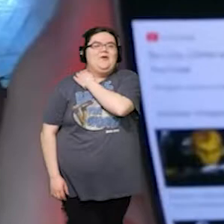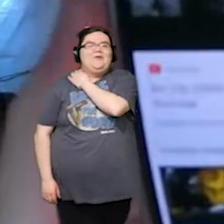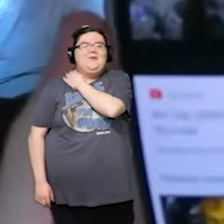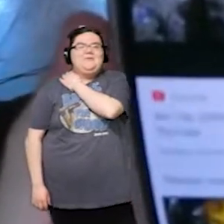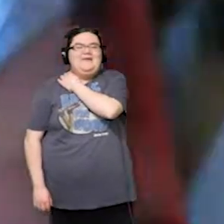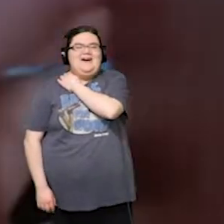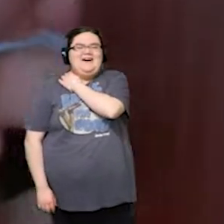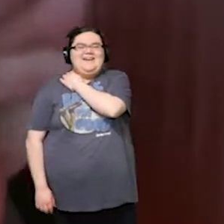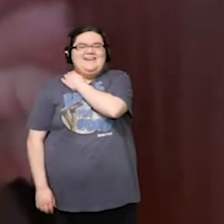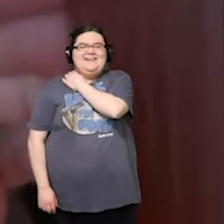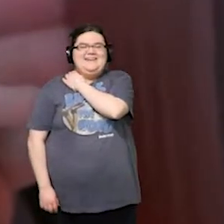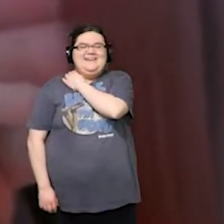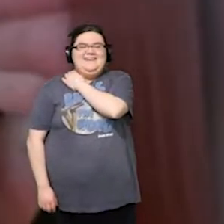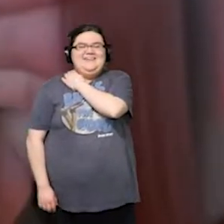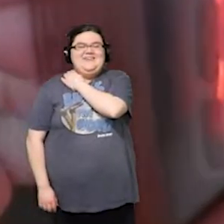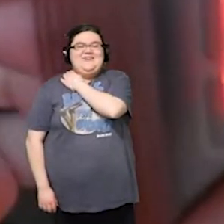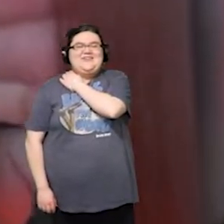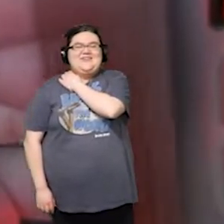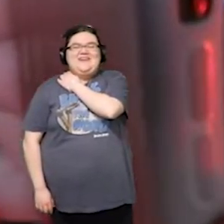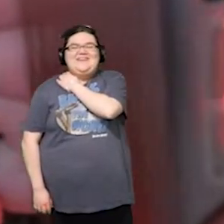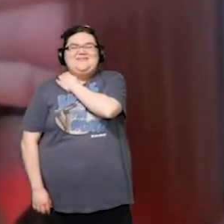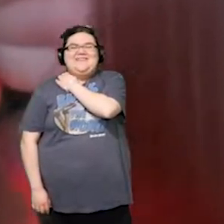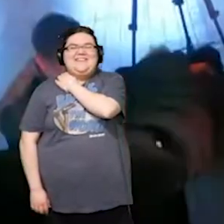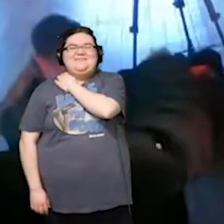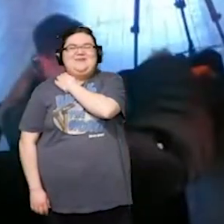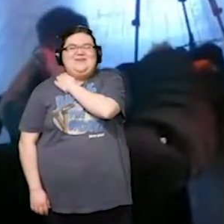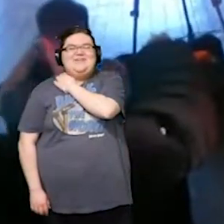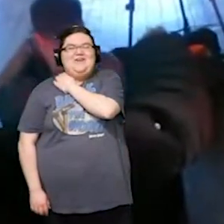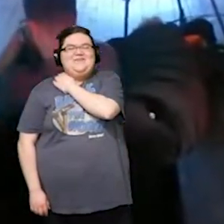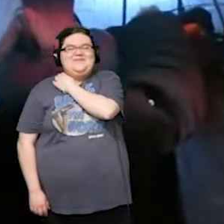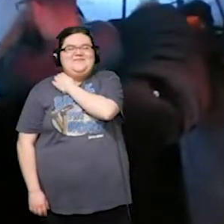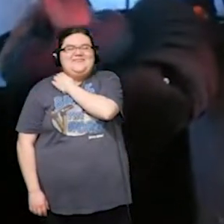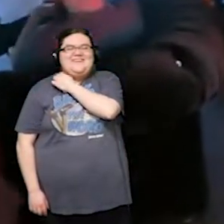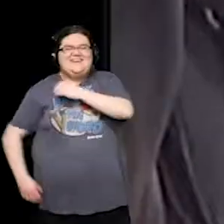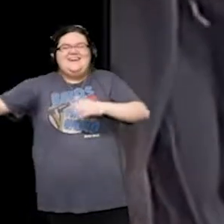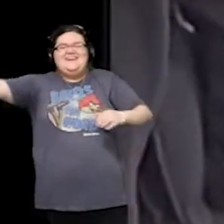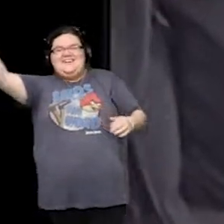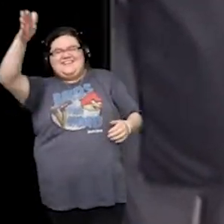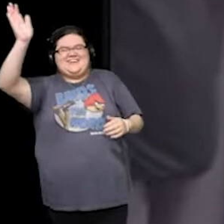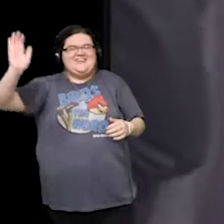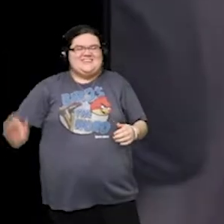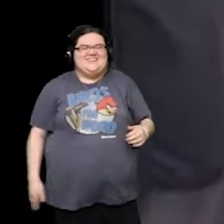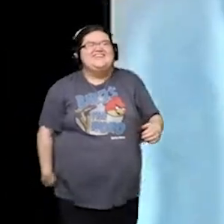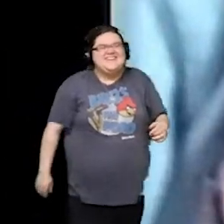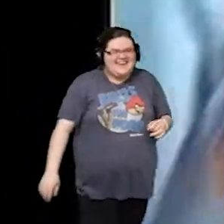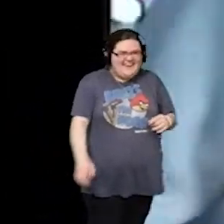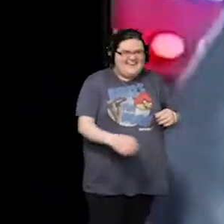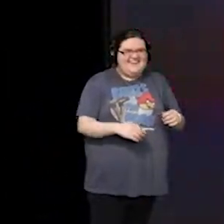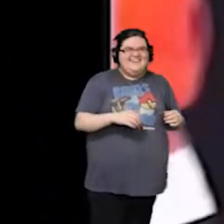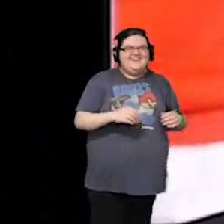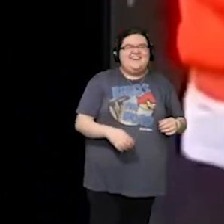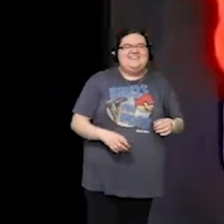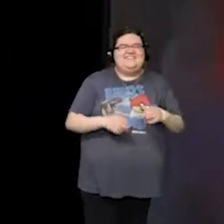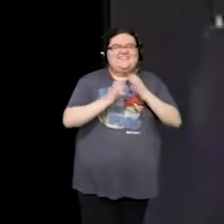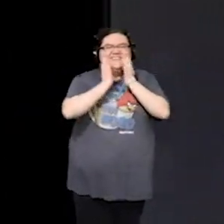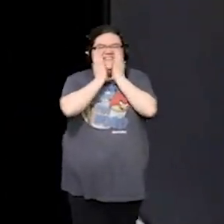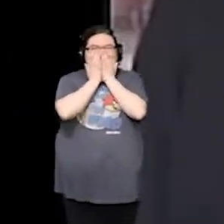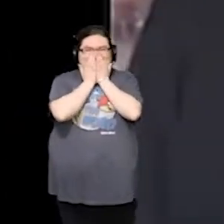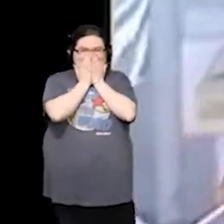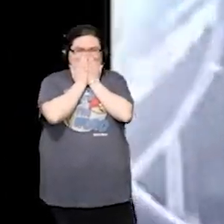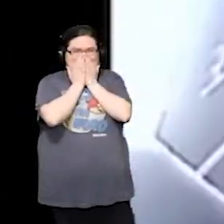He does. Oh my. You just went completely bald. I like your cut jeans. I like your cut jeans.